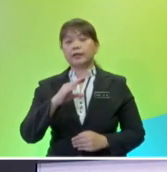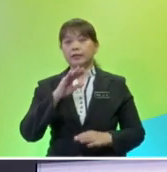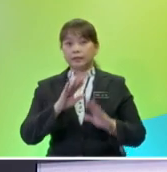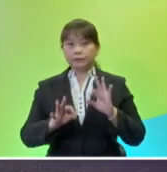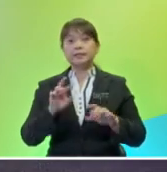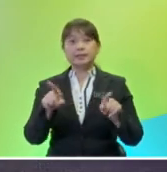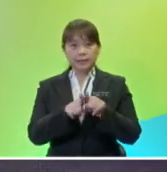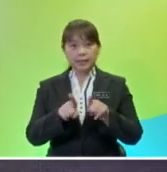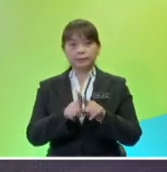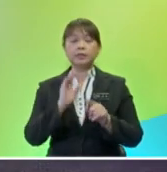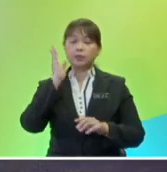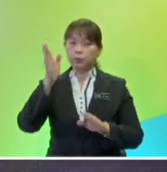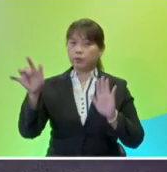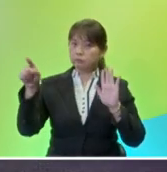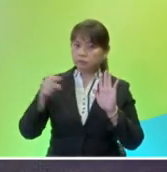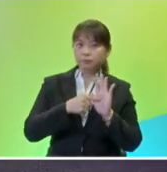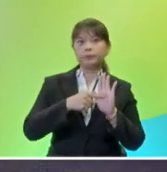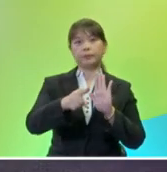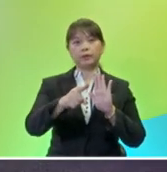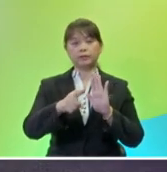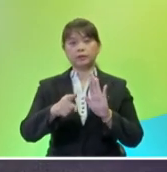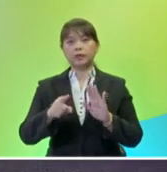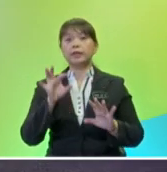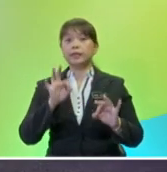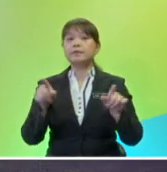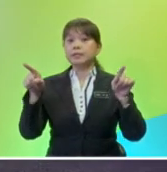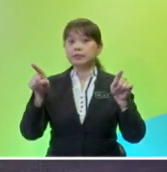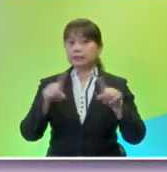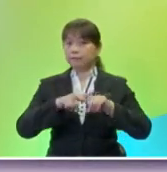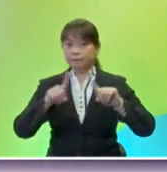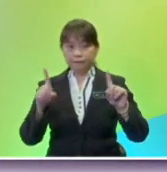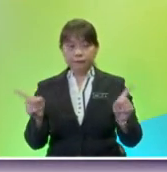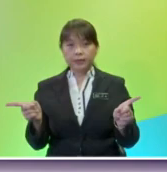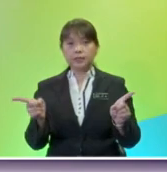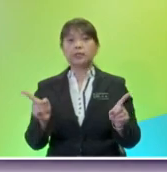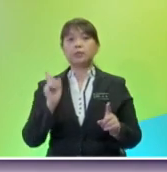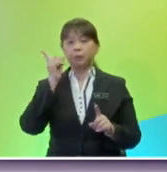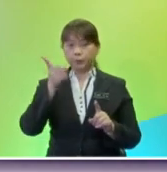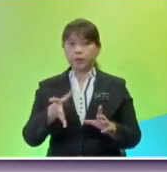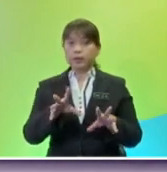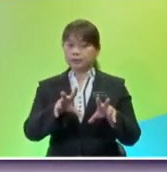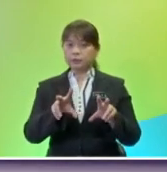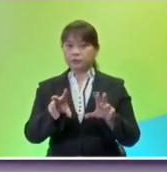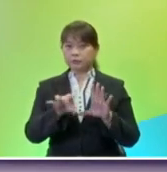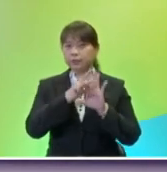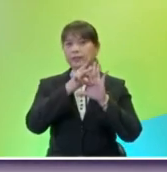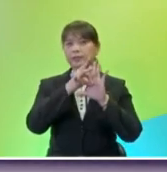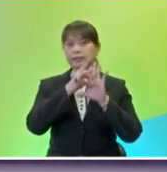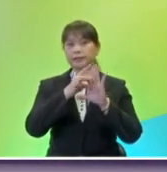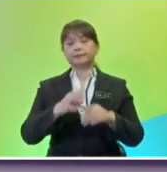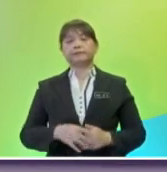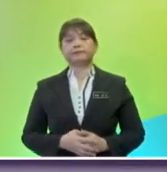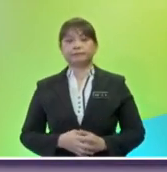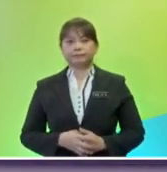repel. Interesting. Right, I've learned a lot for this segment, teacher, and I believe we have a lot more to learn after